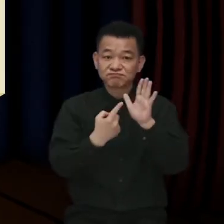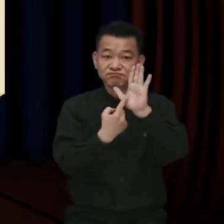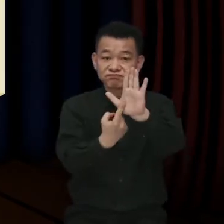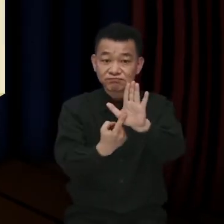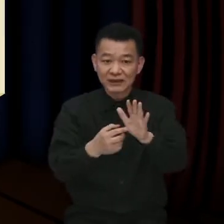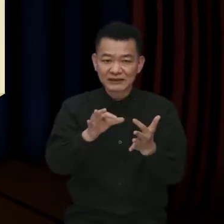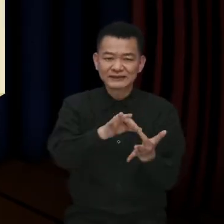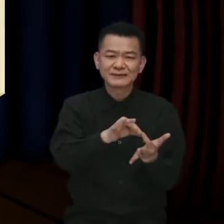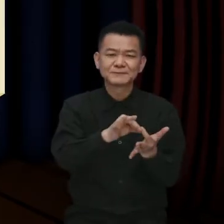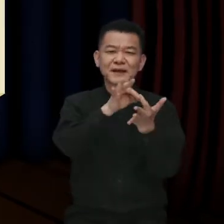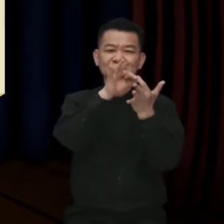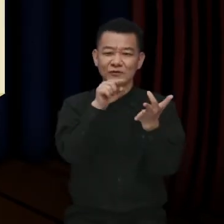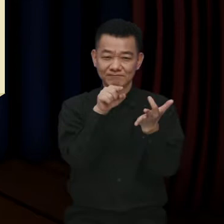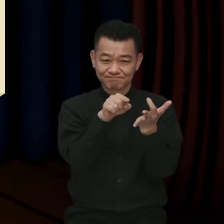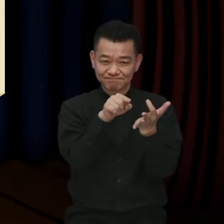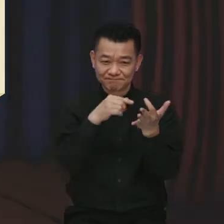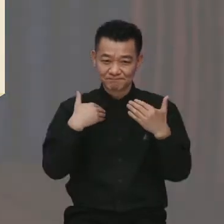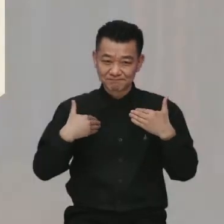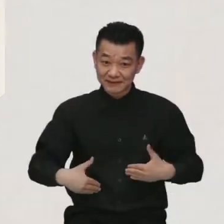displaying the integrity of her body.